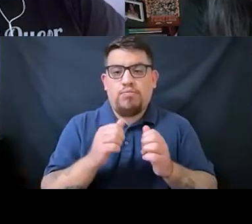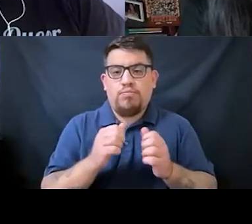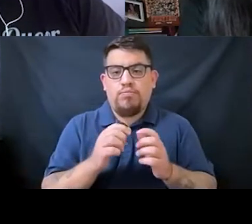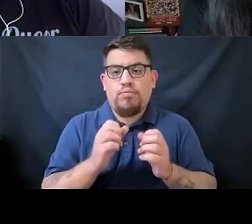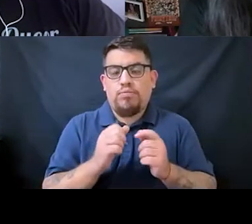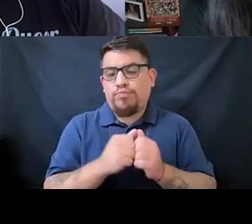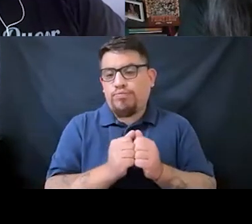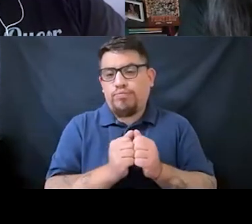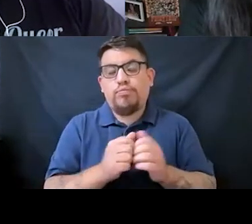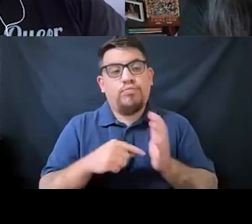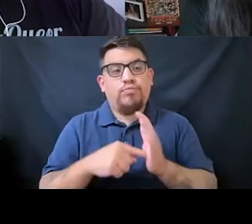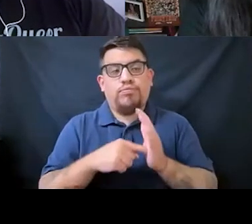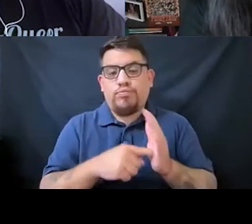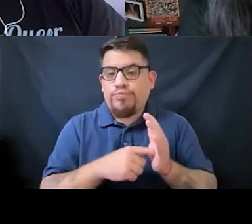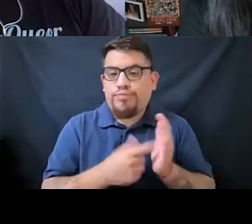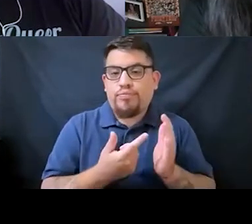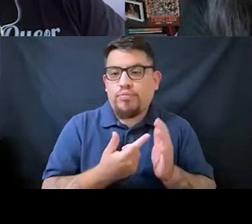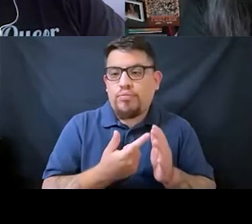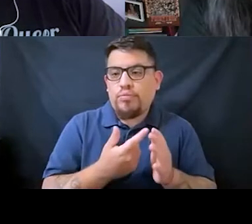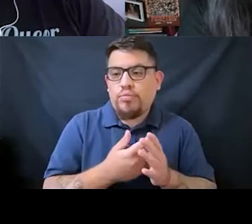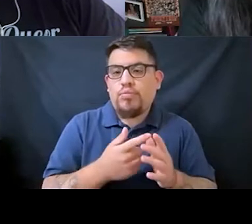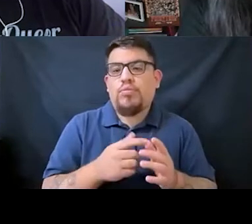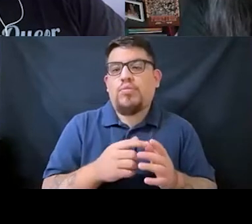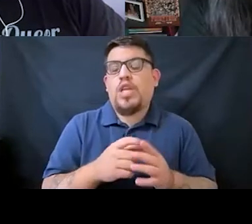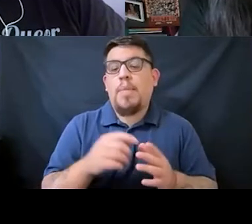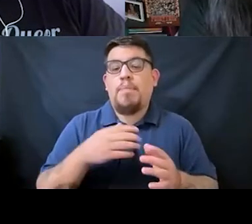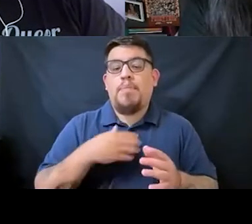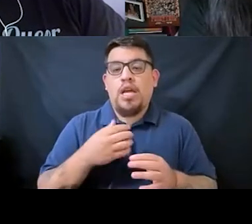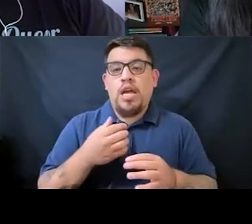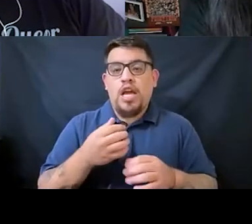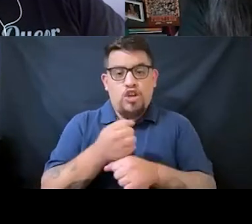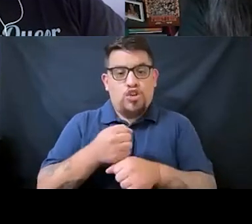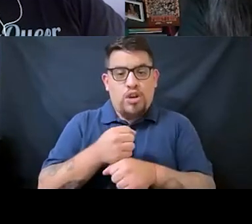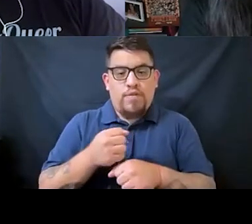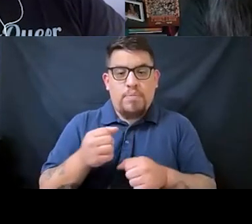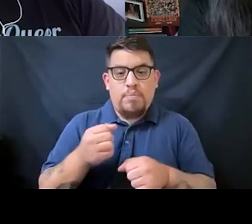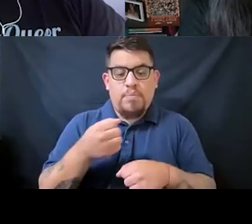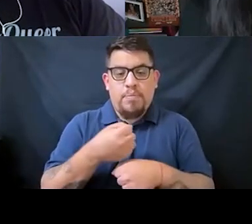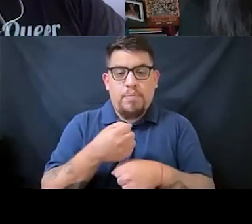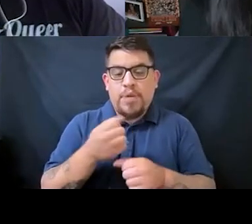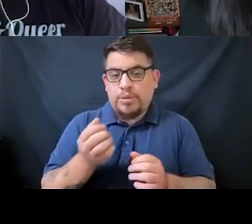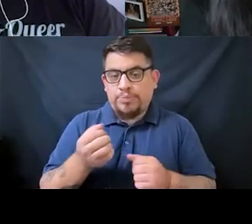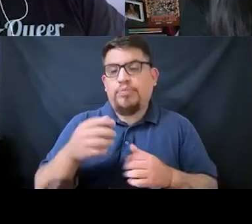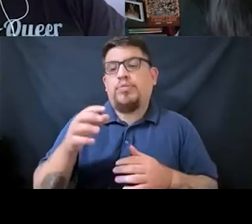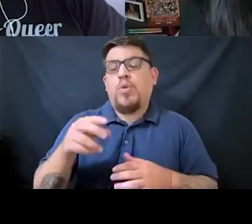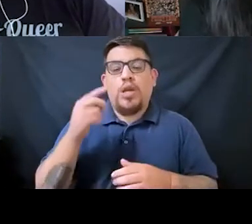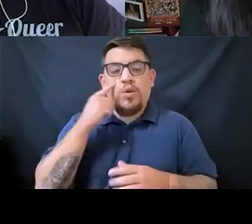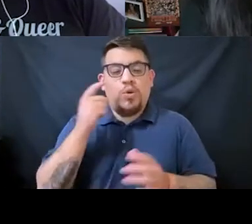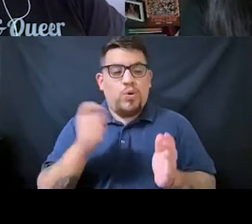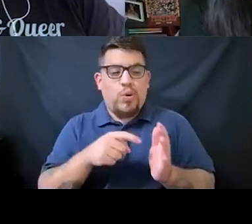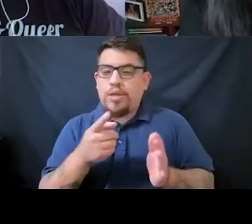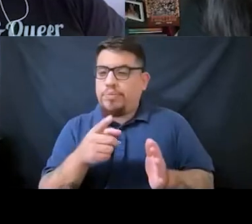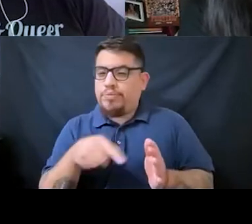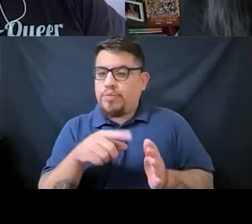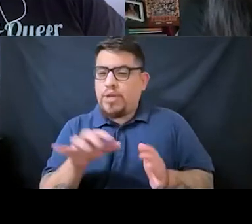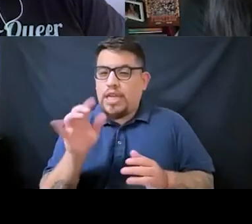Example. A barista at my neighborhood coffee shop shares my fetish. We know this about each other because there is a social